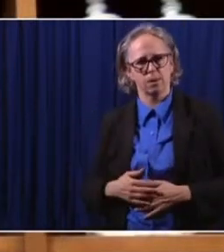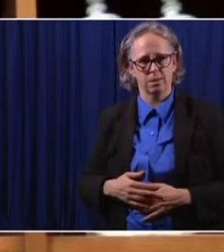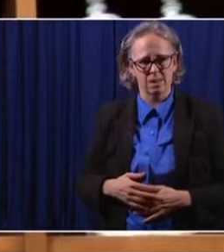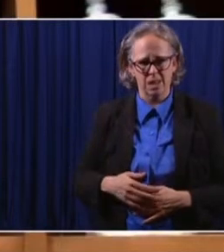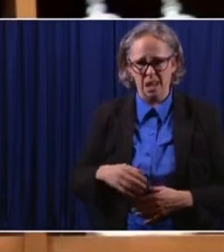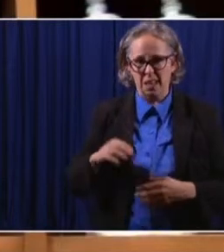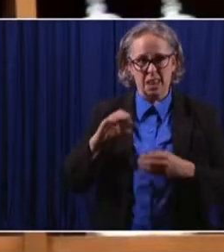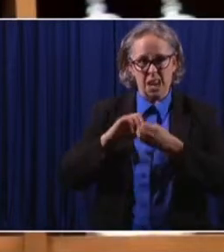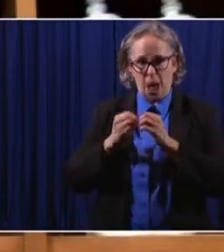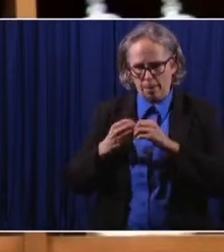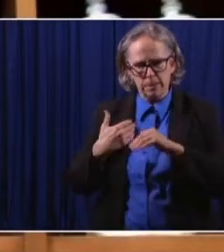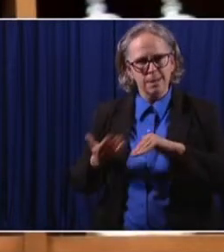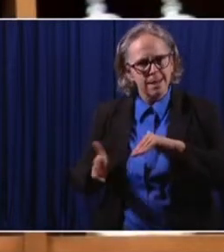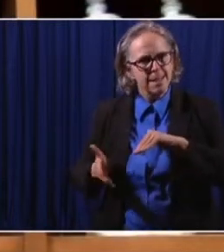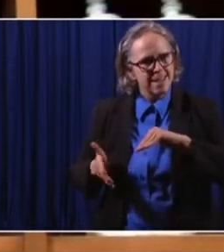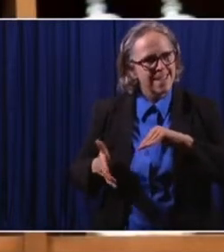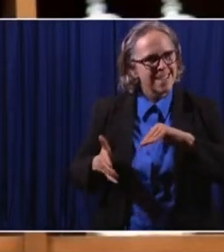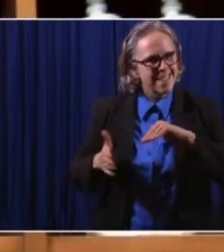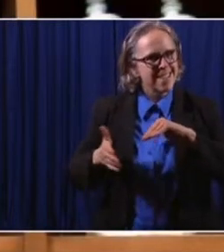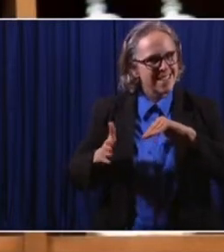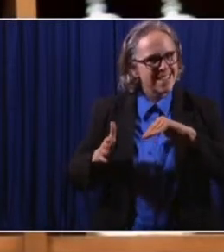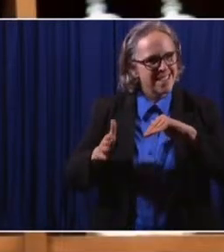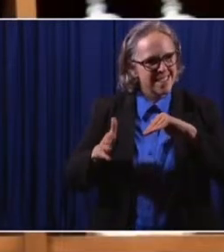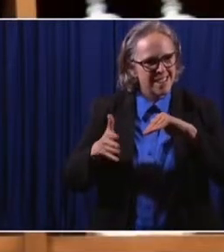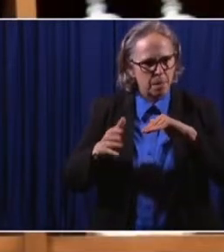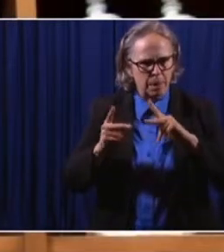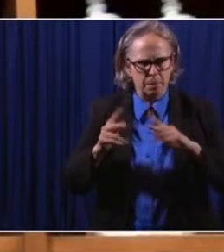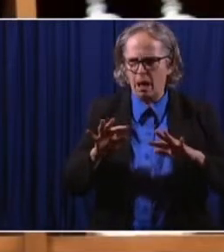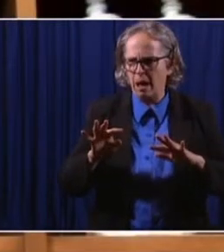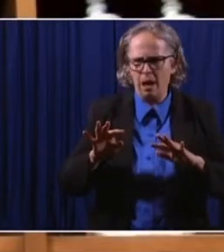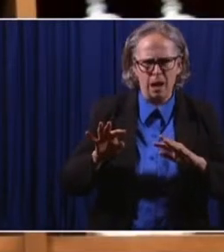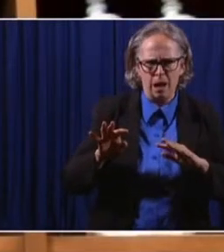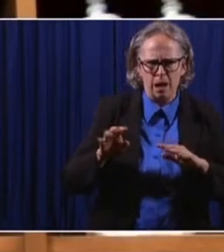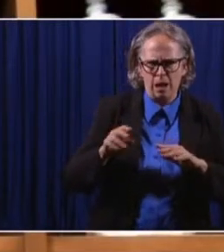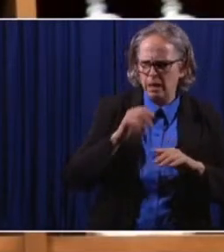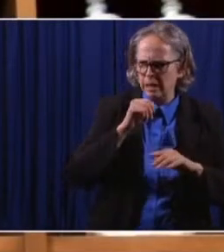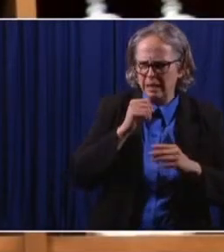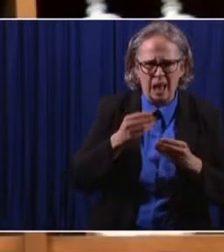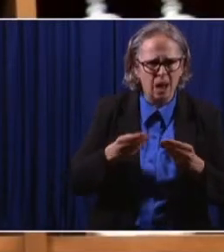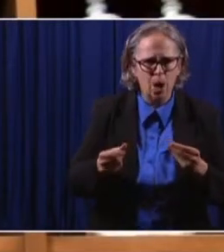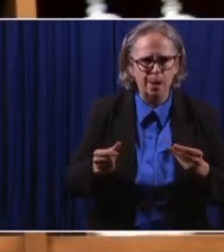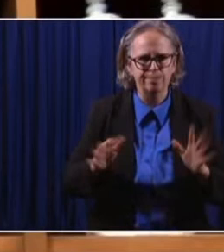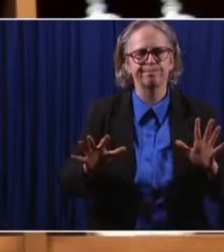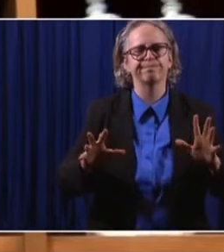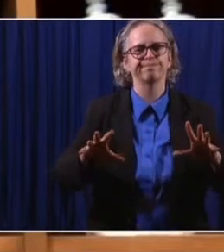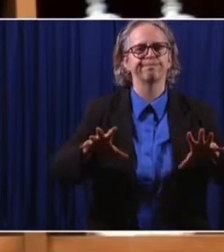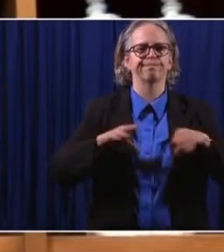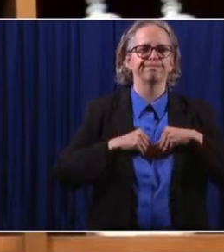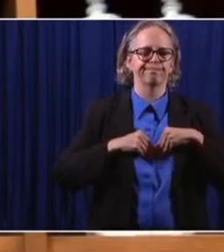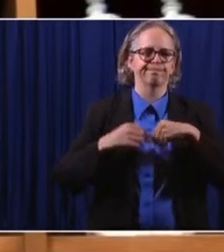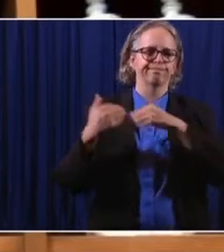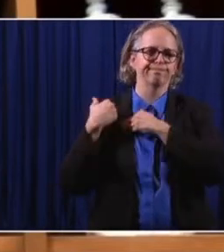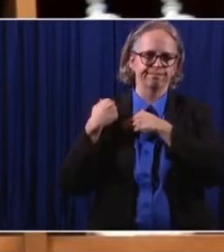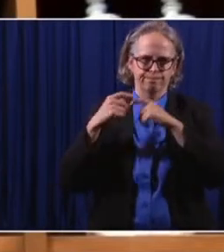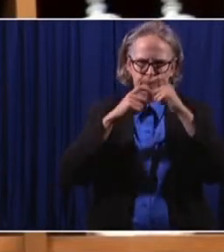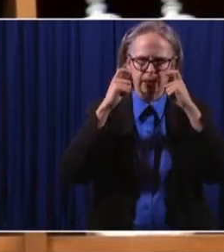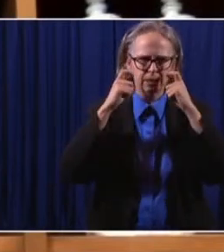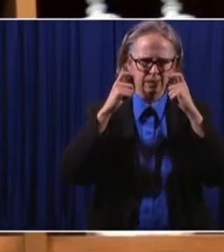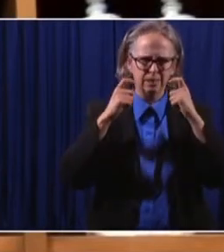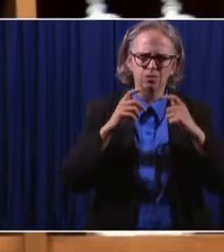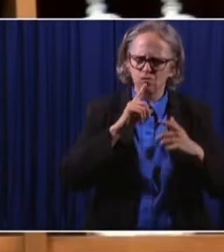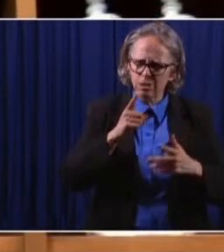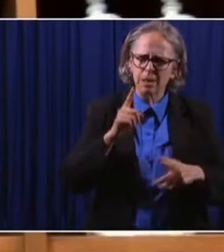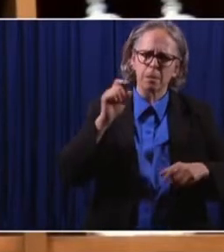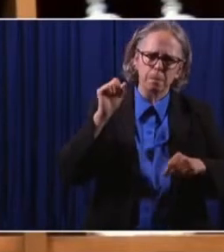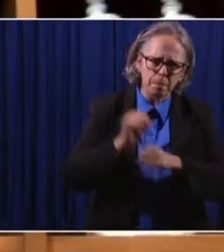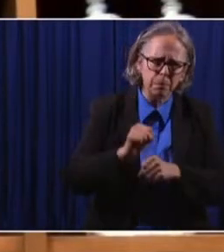the pandemic is an ongoing thing, and it's something that isn't going away anytime soon. And I think that's something that students are really starting to recognize as